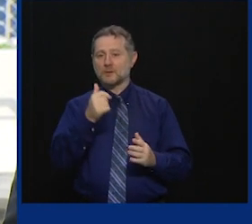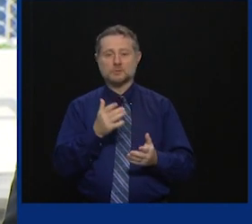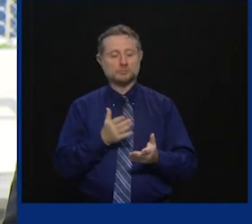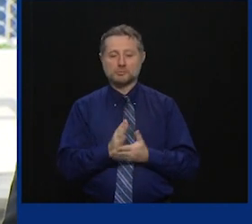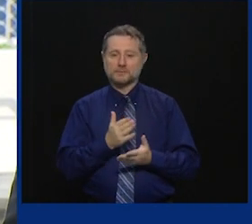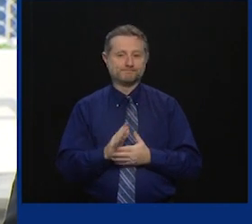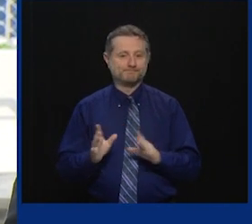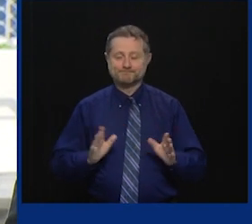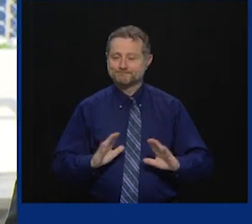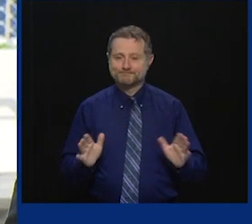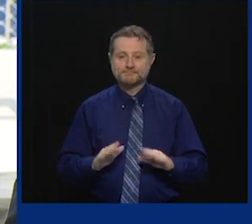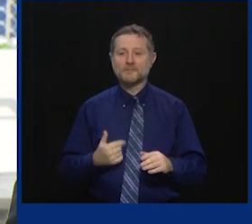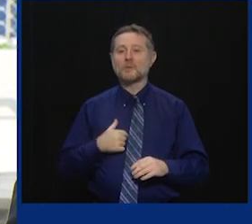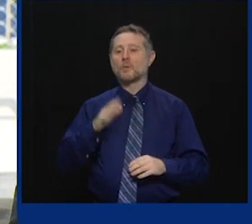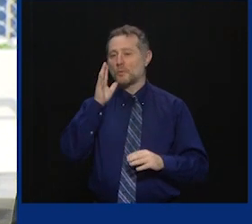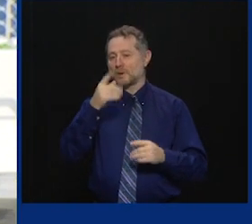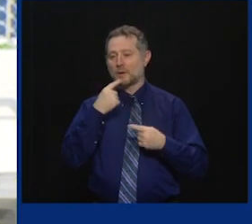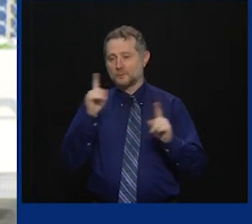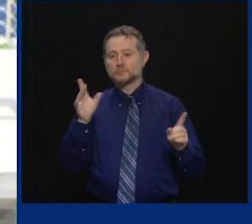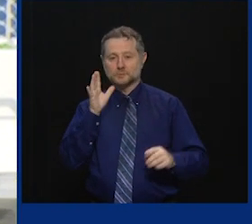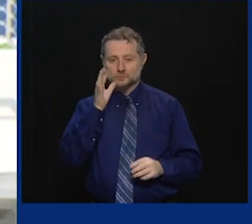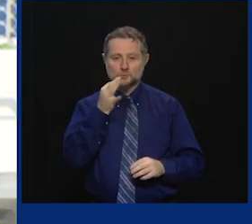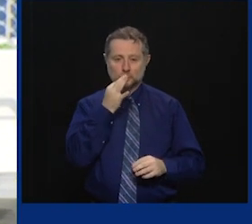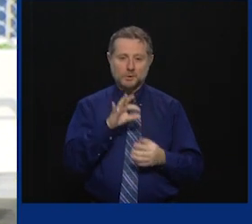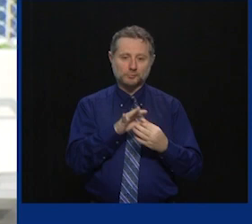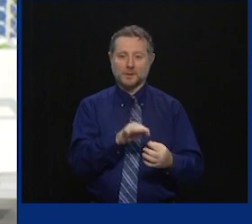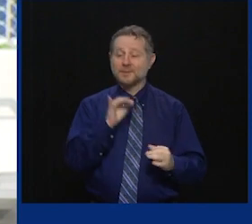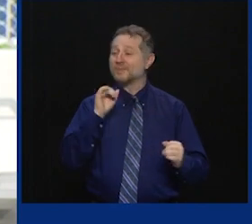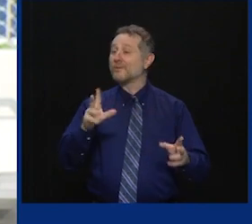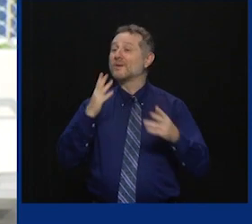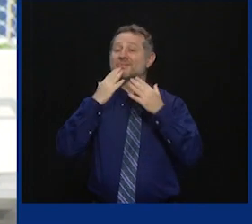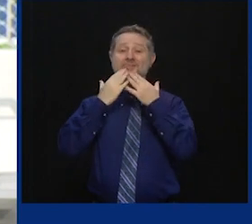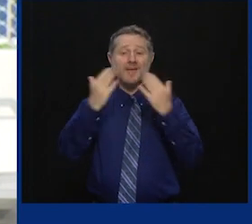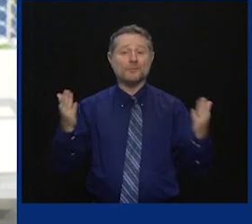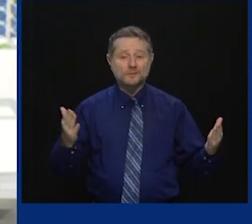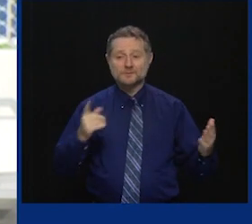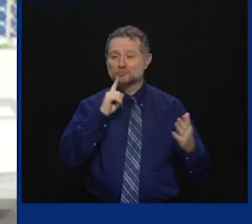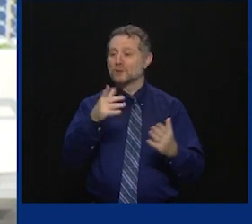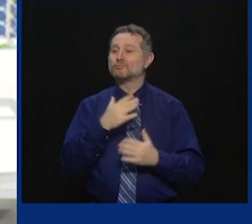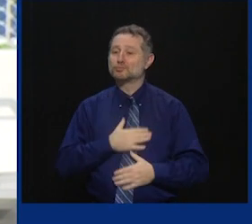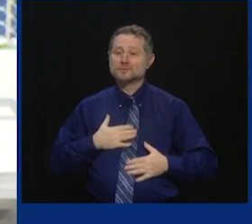tuned for an announcement on that soon. All right, thank you all for coming. We truly appreciate you being here today.